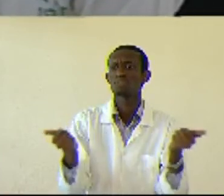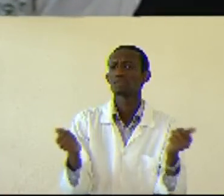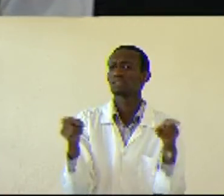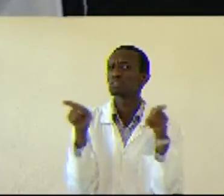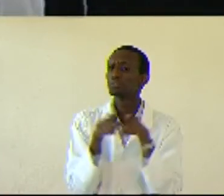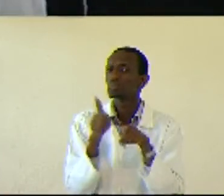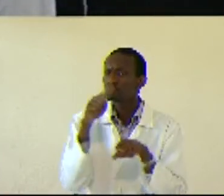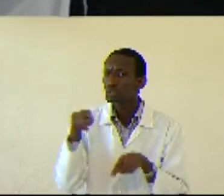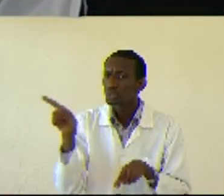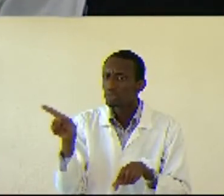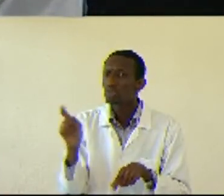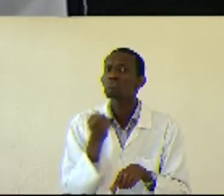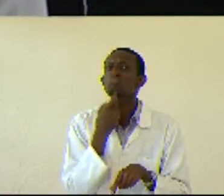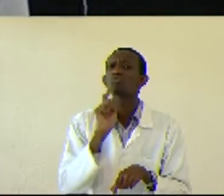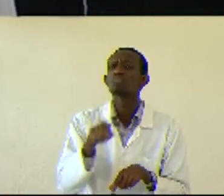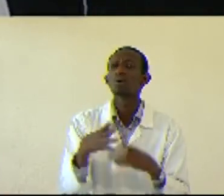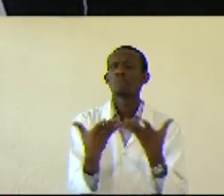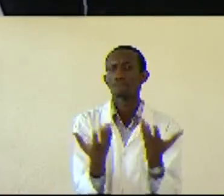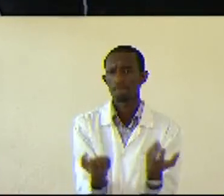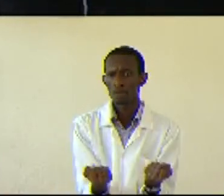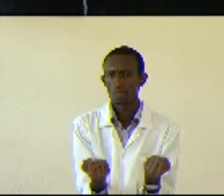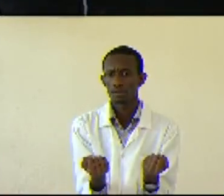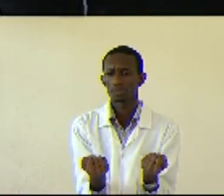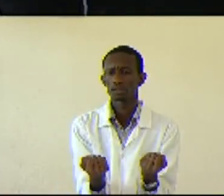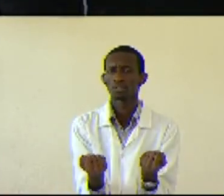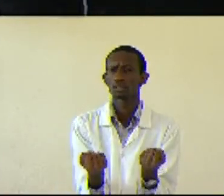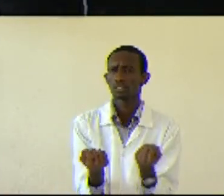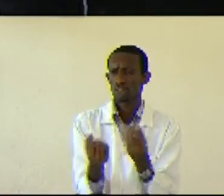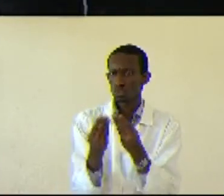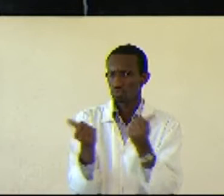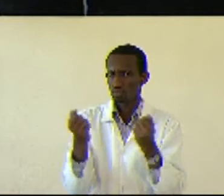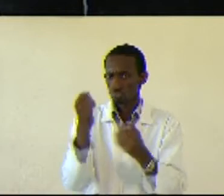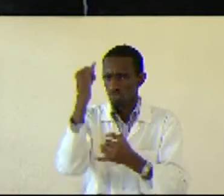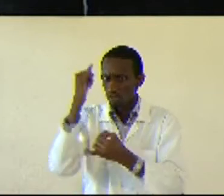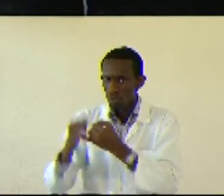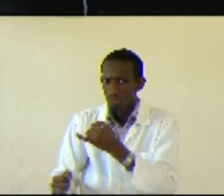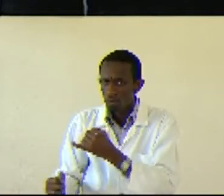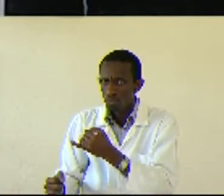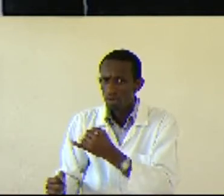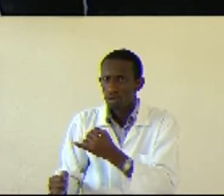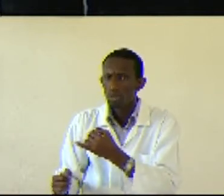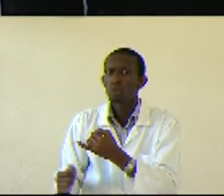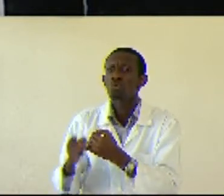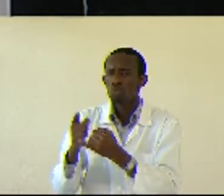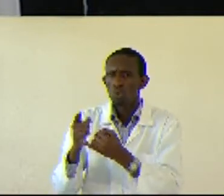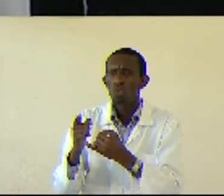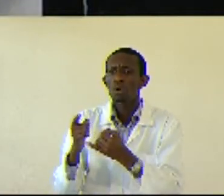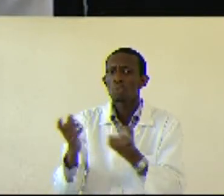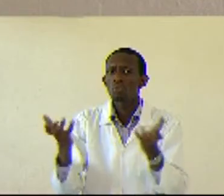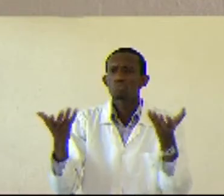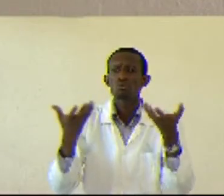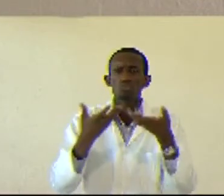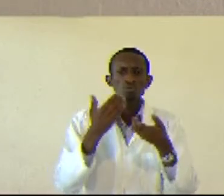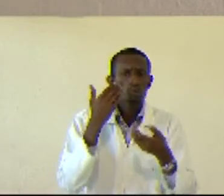free to take the final answer and you differentiate it, you will